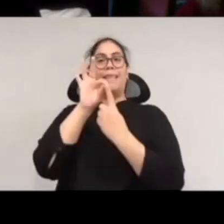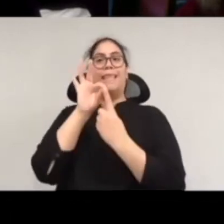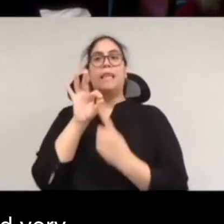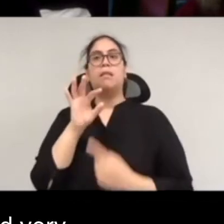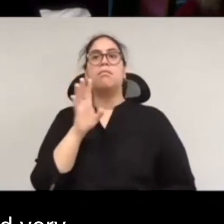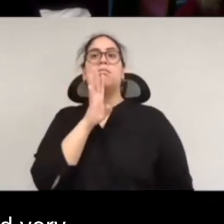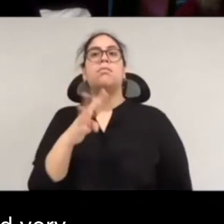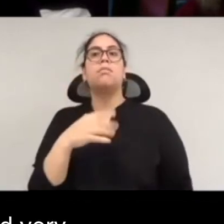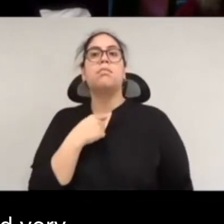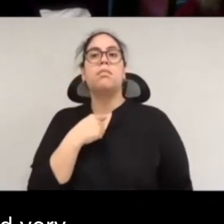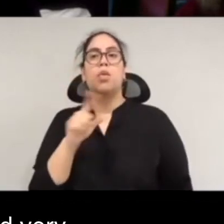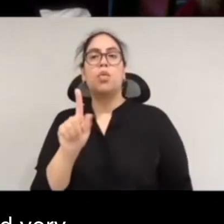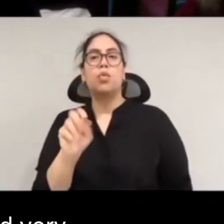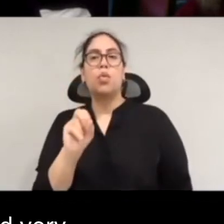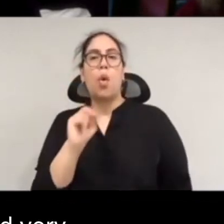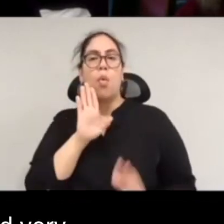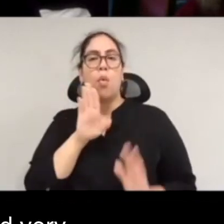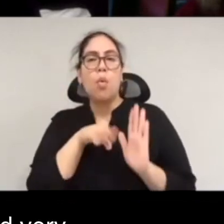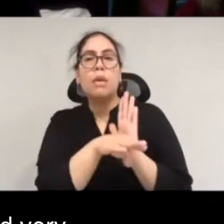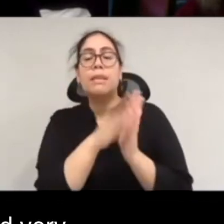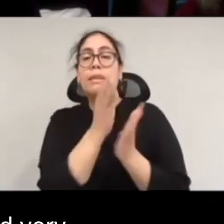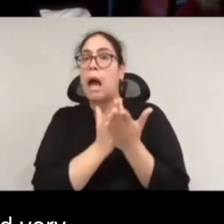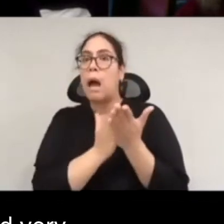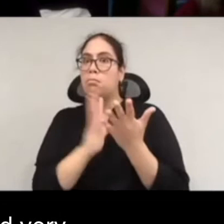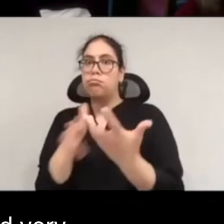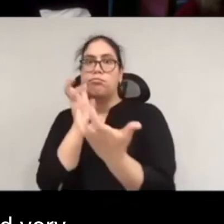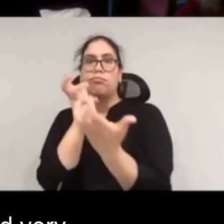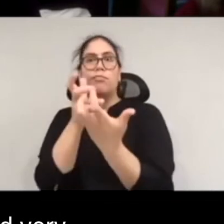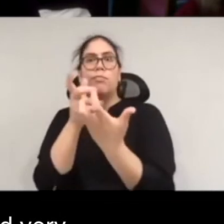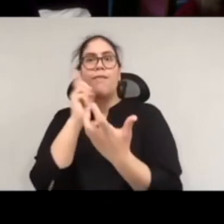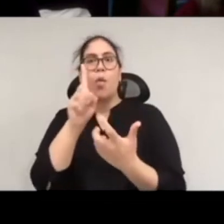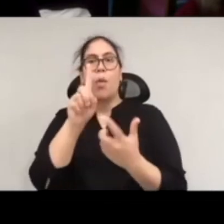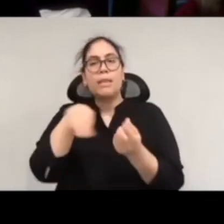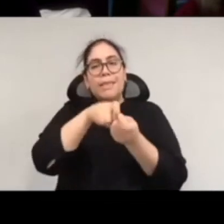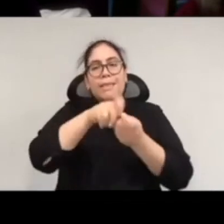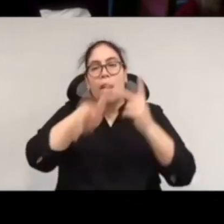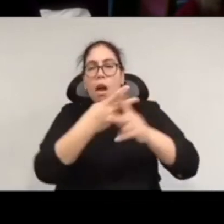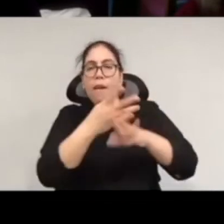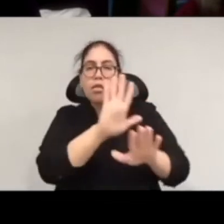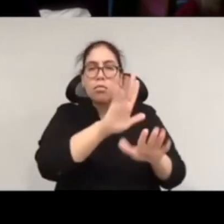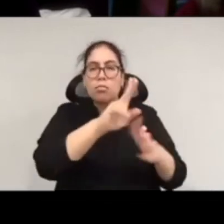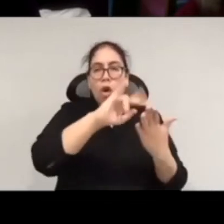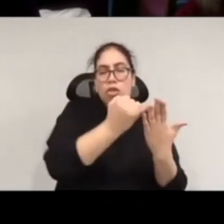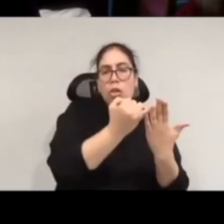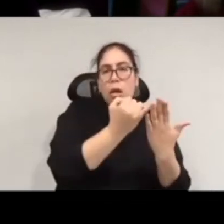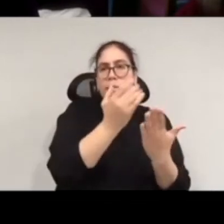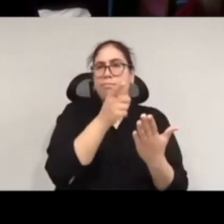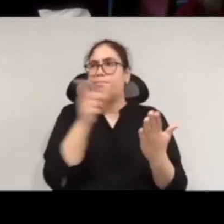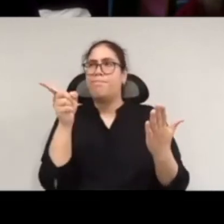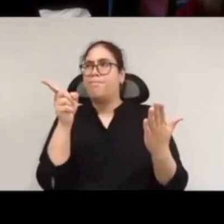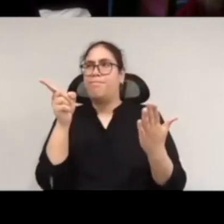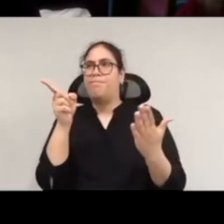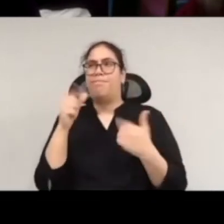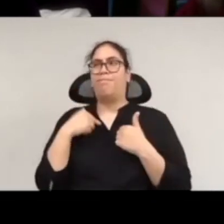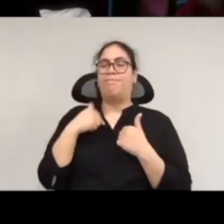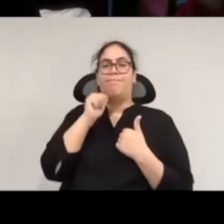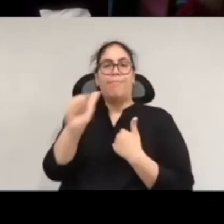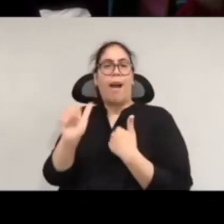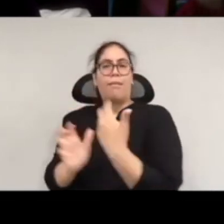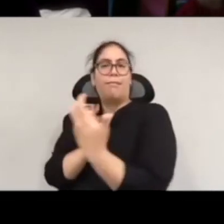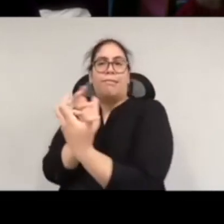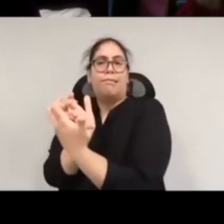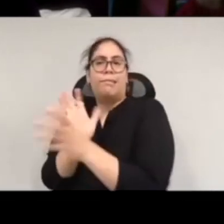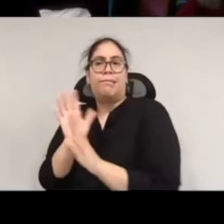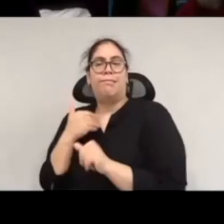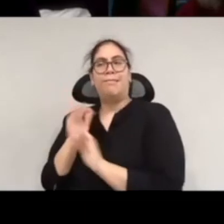other people. It's also suited very well for certain content, not well suited for others. I might shy away from some content saying,